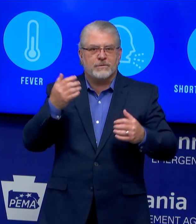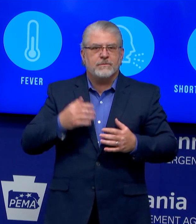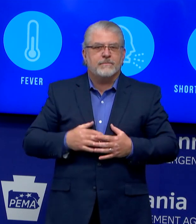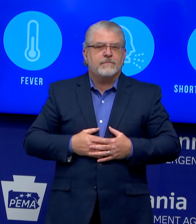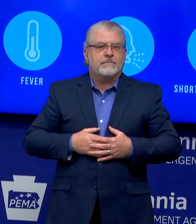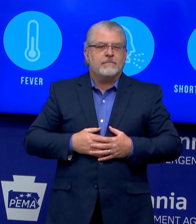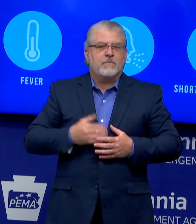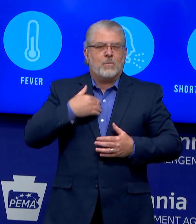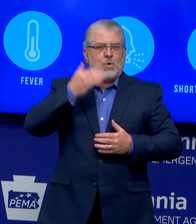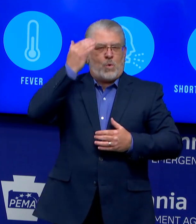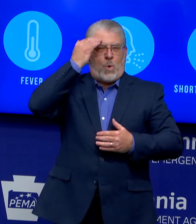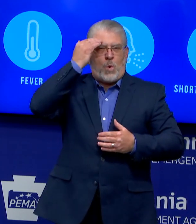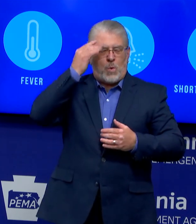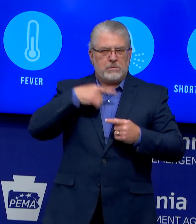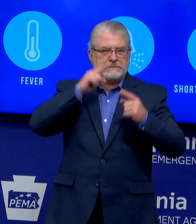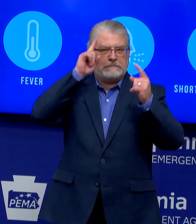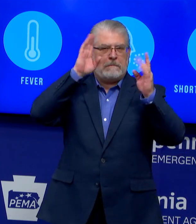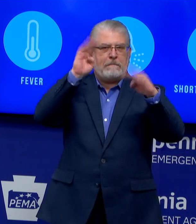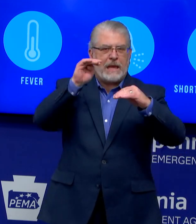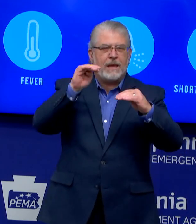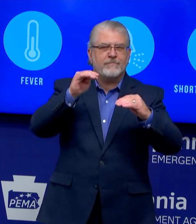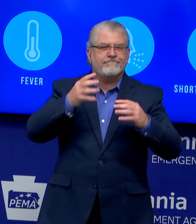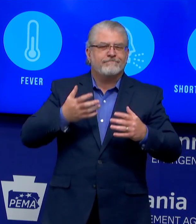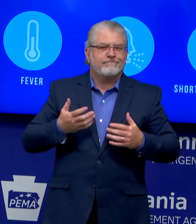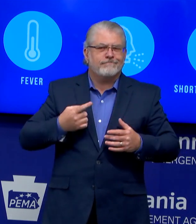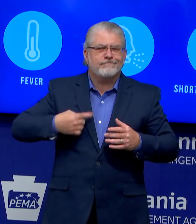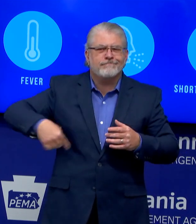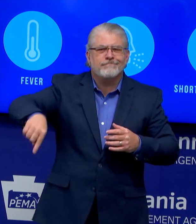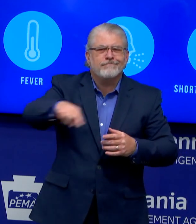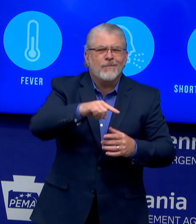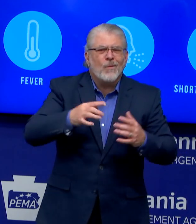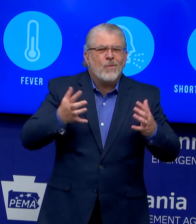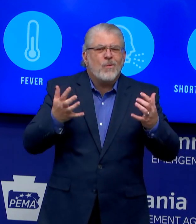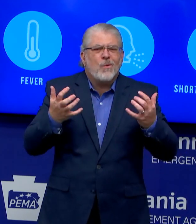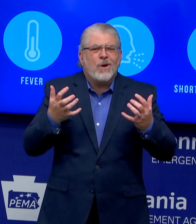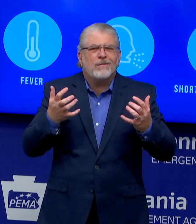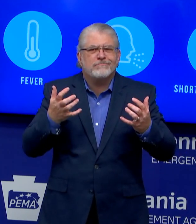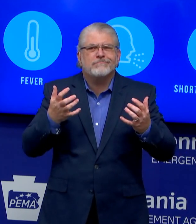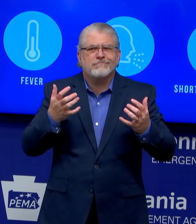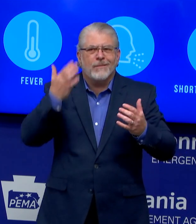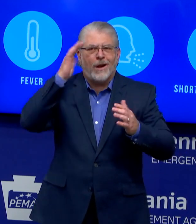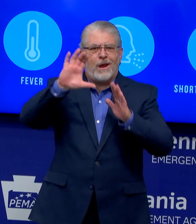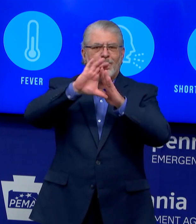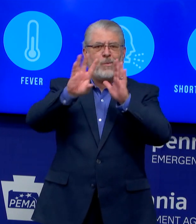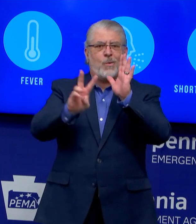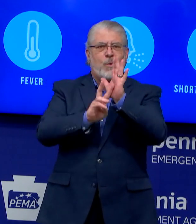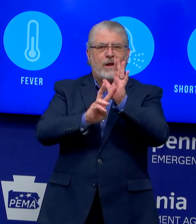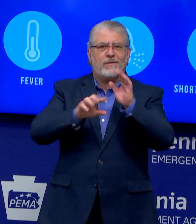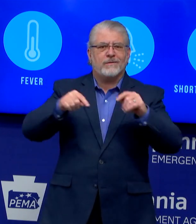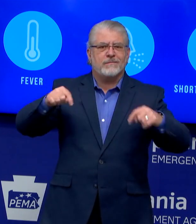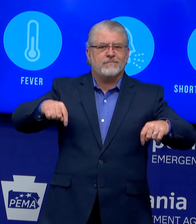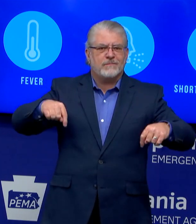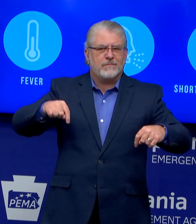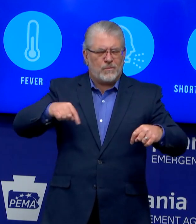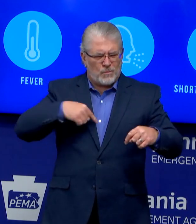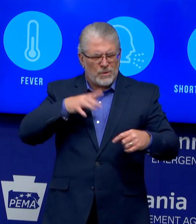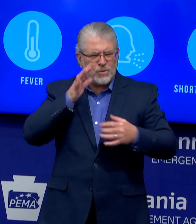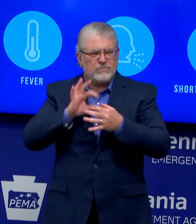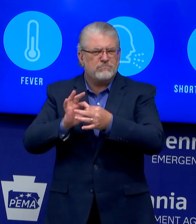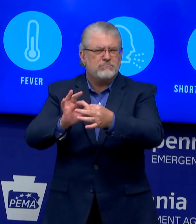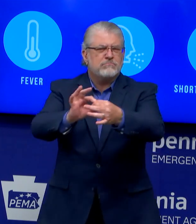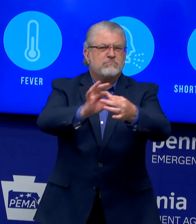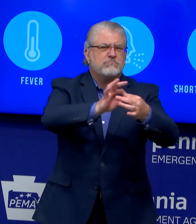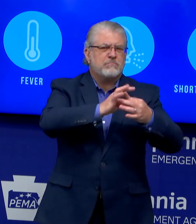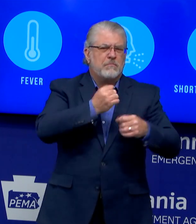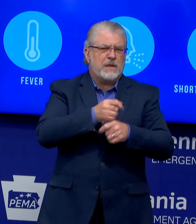as a nation. It's true that we might not be able to come together with our families for the holidays the way